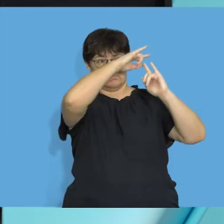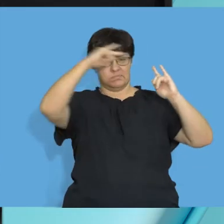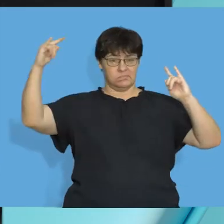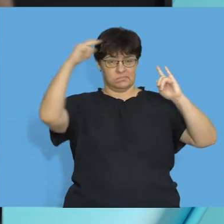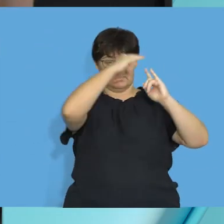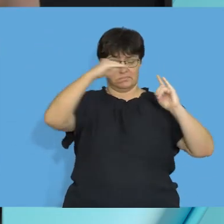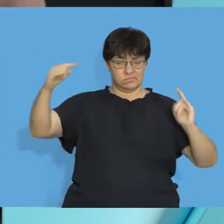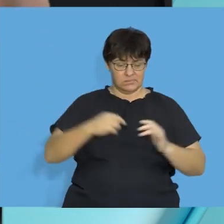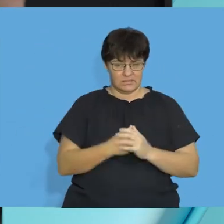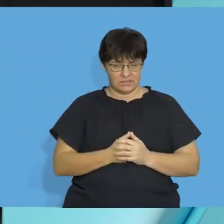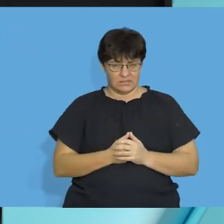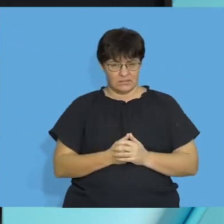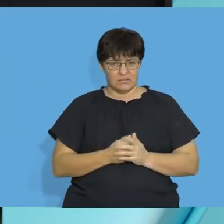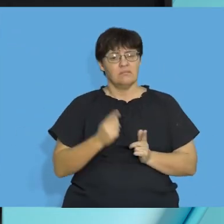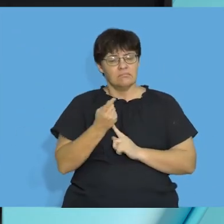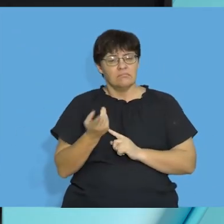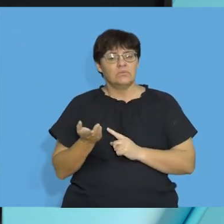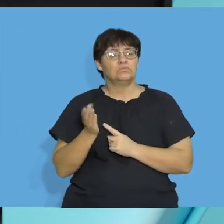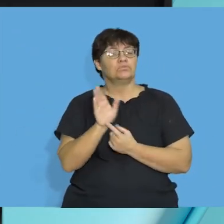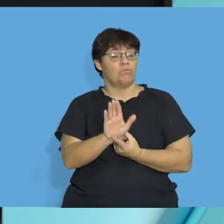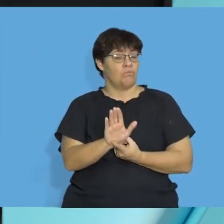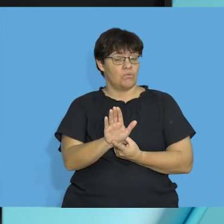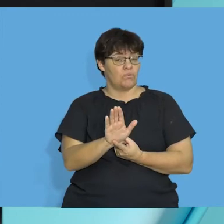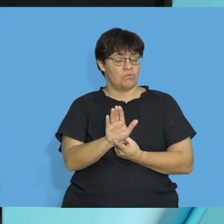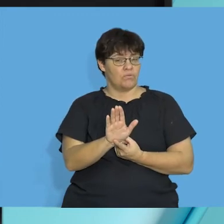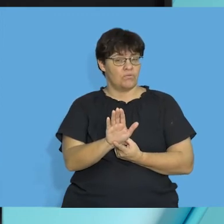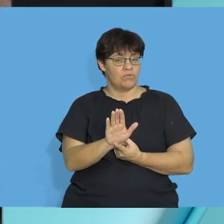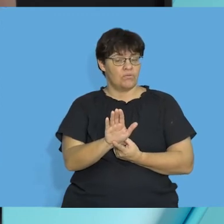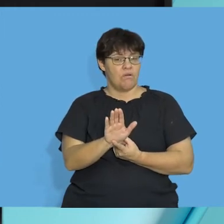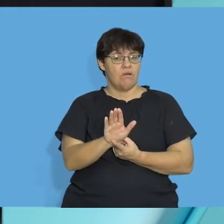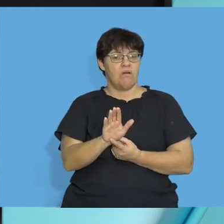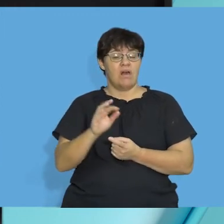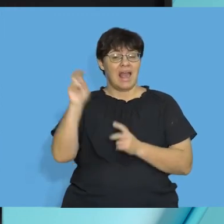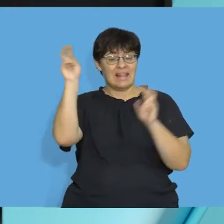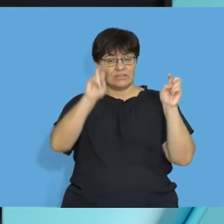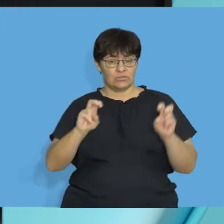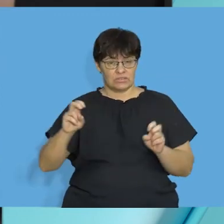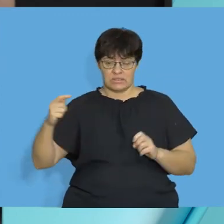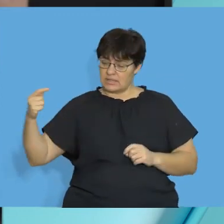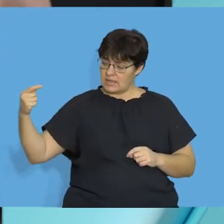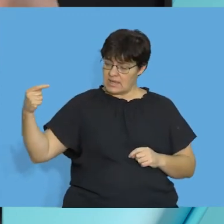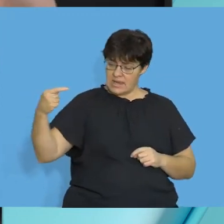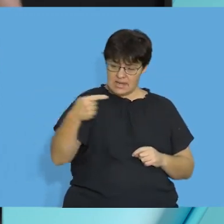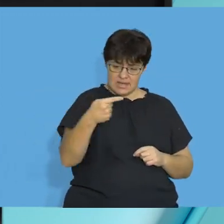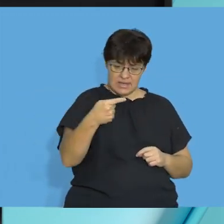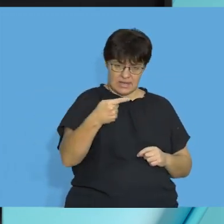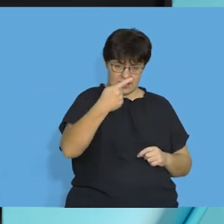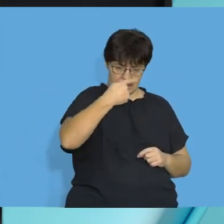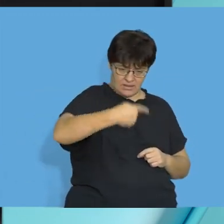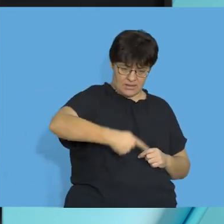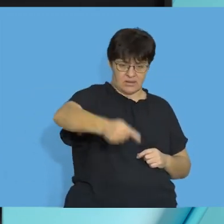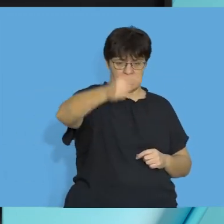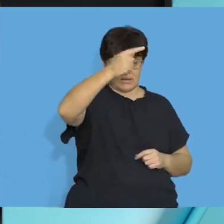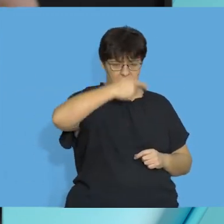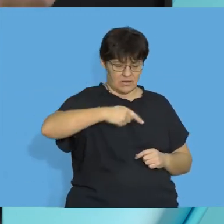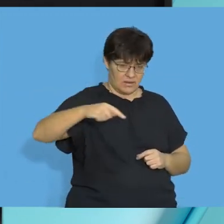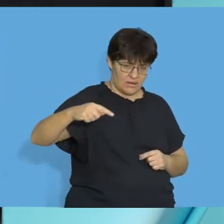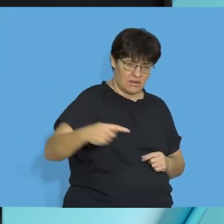lines are indicating to us the way that electricity is taken from the power